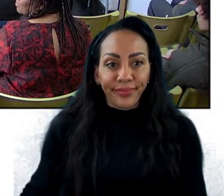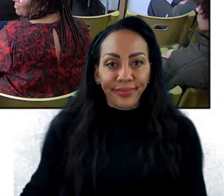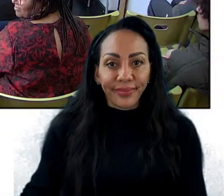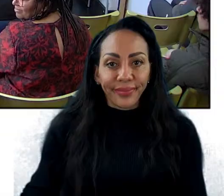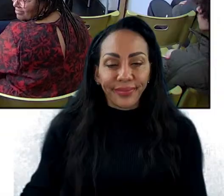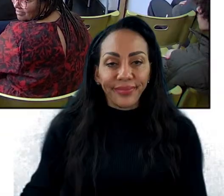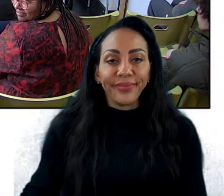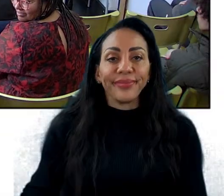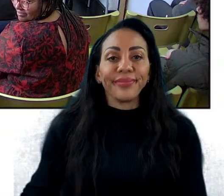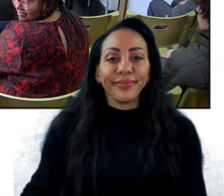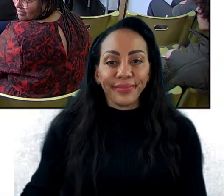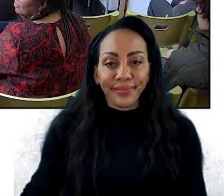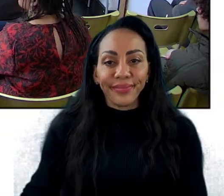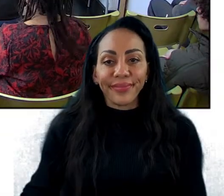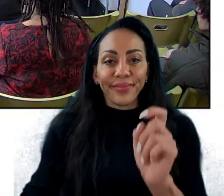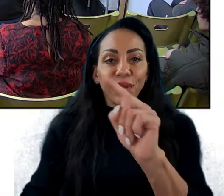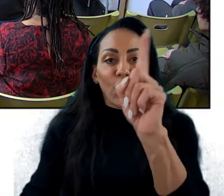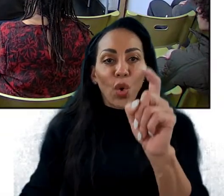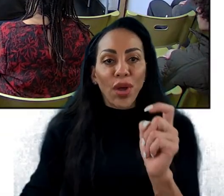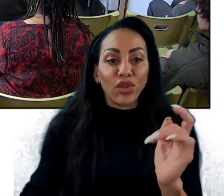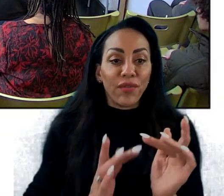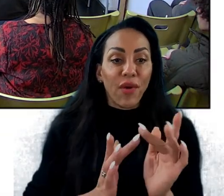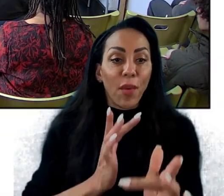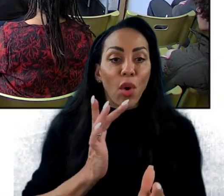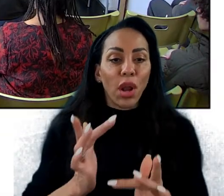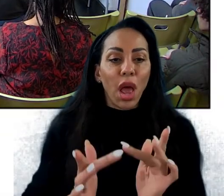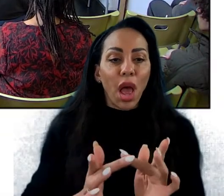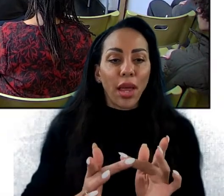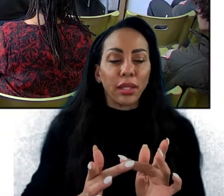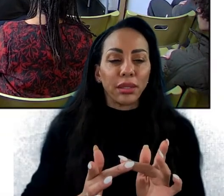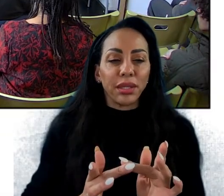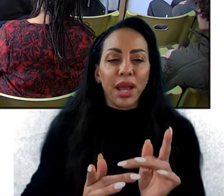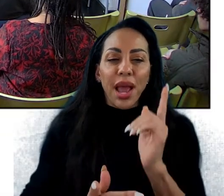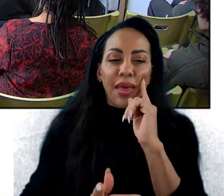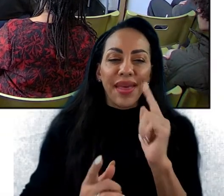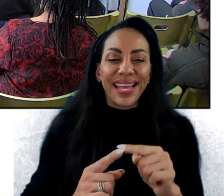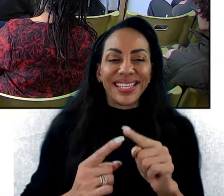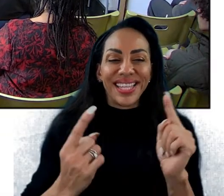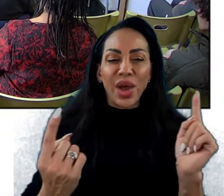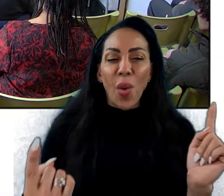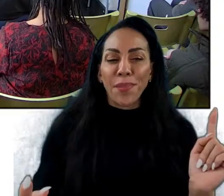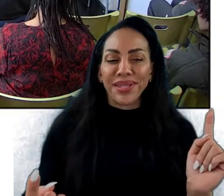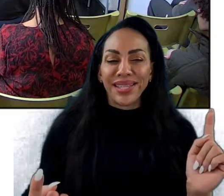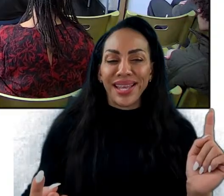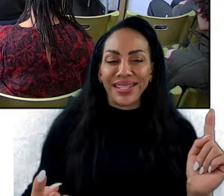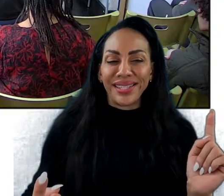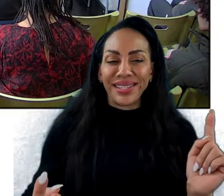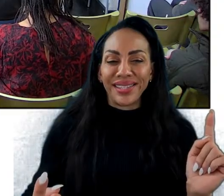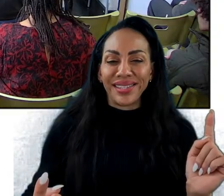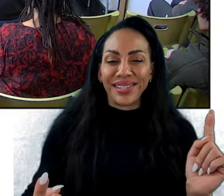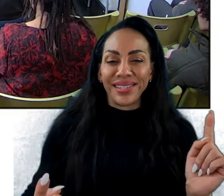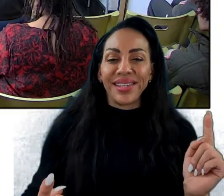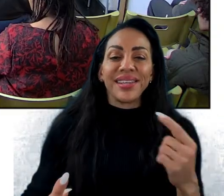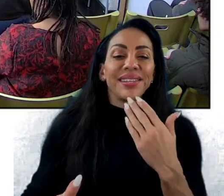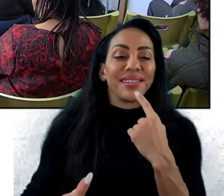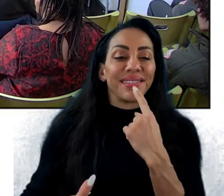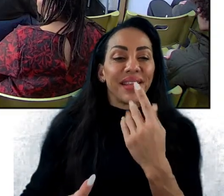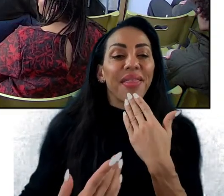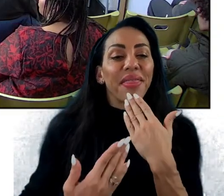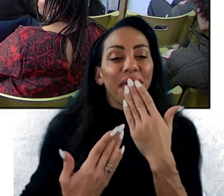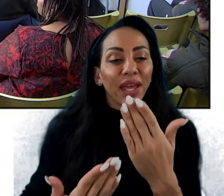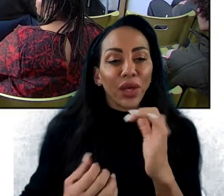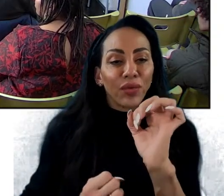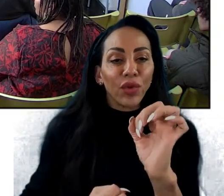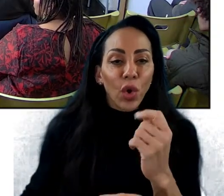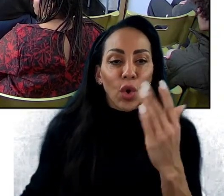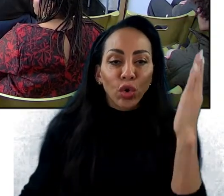Yeah, question from online, which I think might be sort of the opposite of that. I'm not sure. They say, thank you for the talk. Do you have